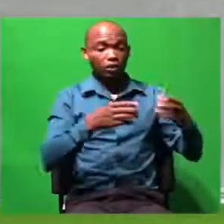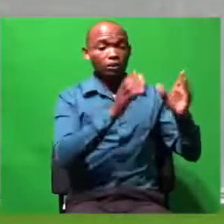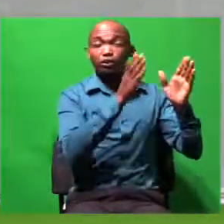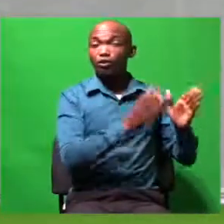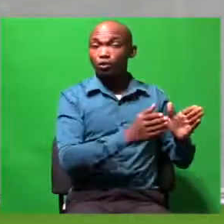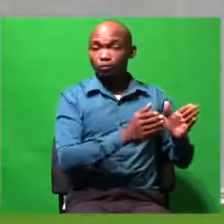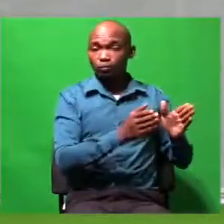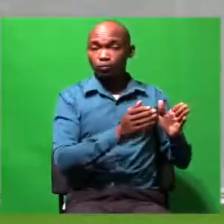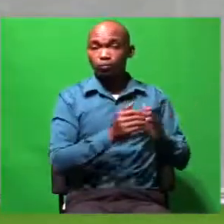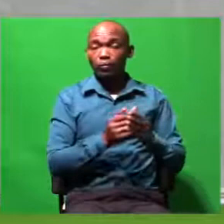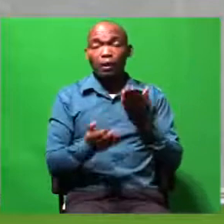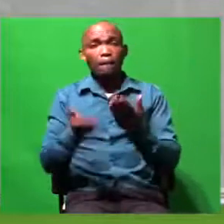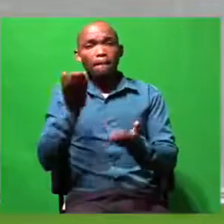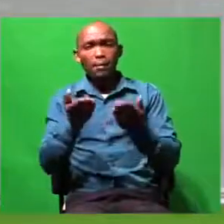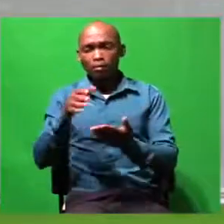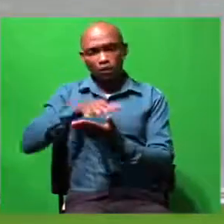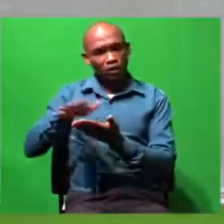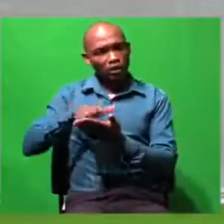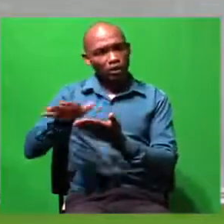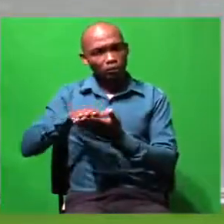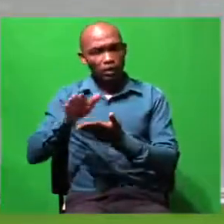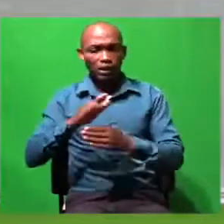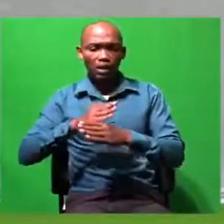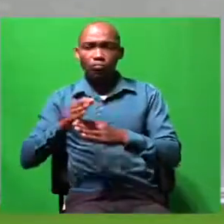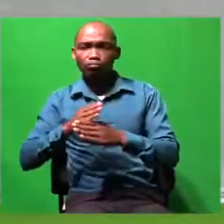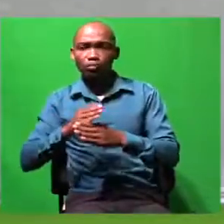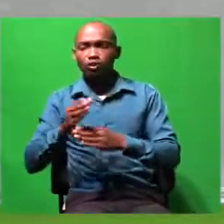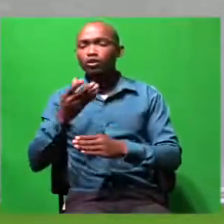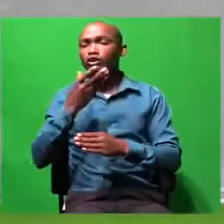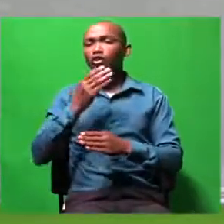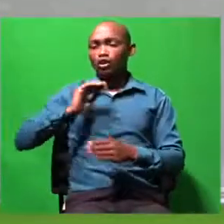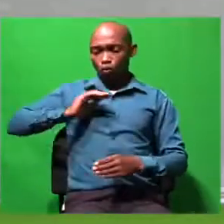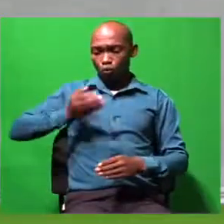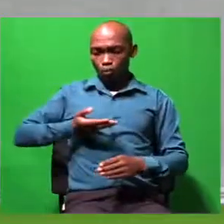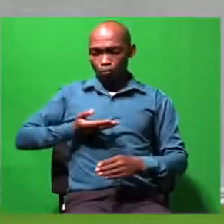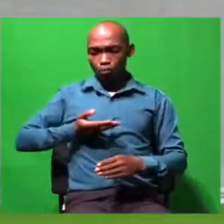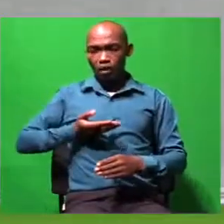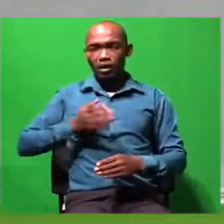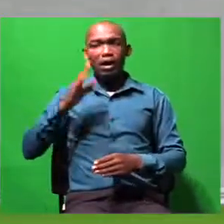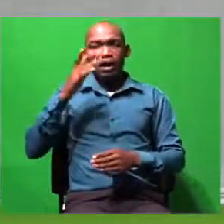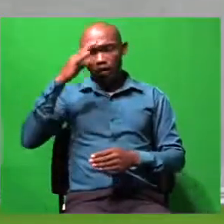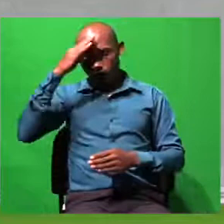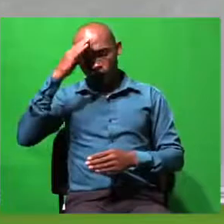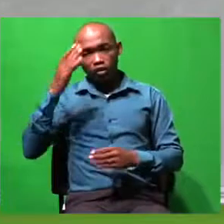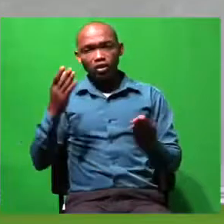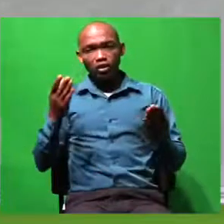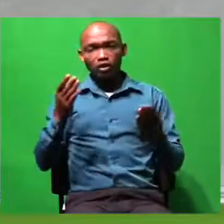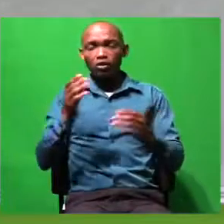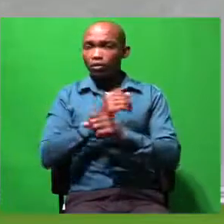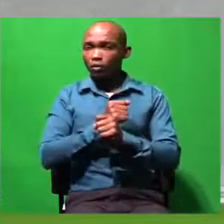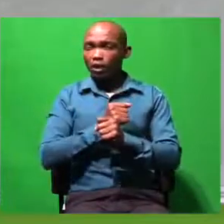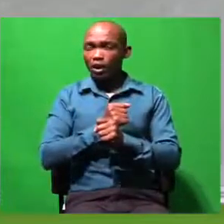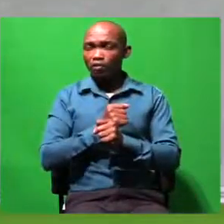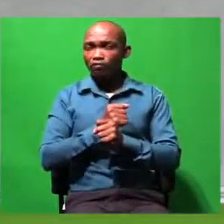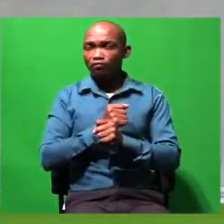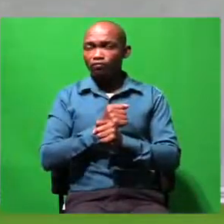special group? Maybe you can explain about the women because you experience it to a home area.